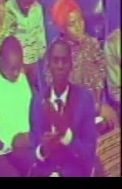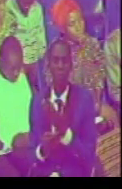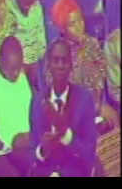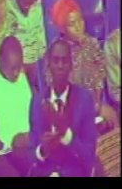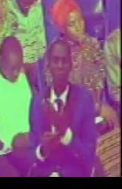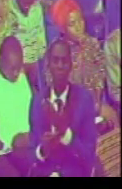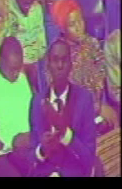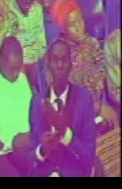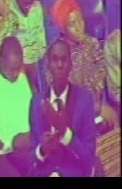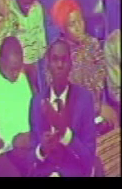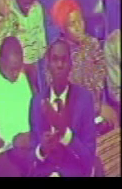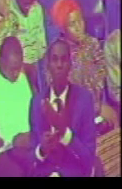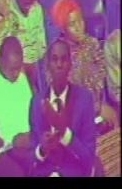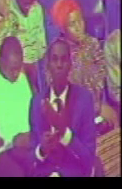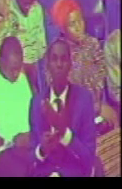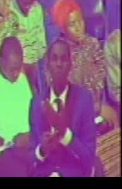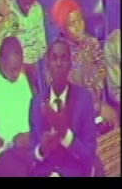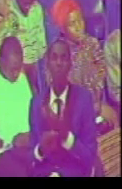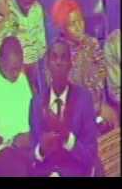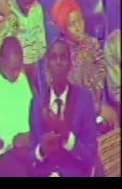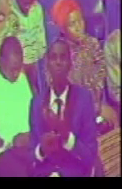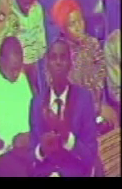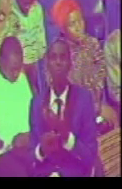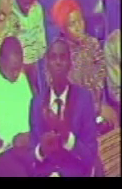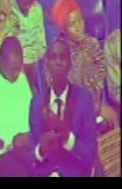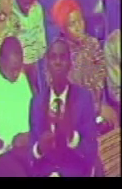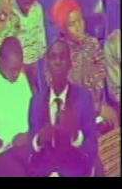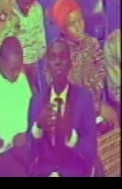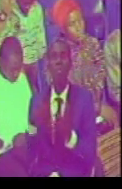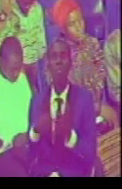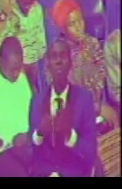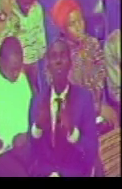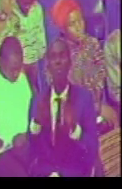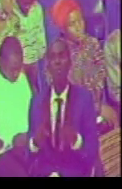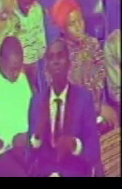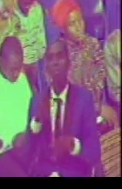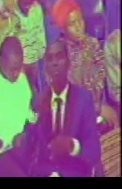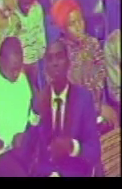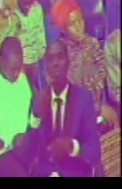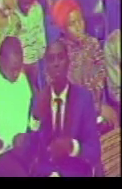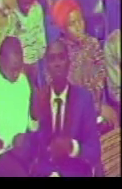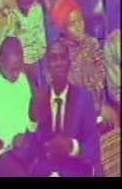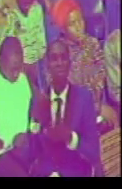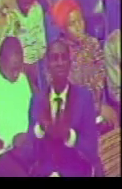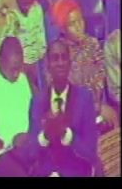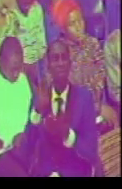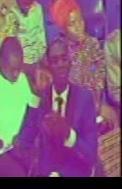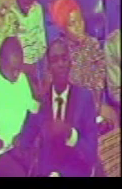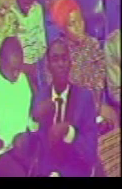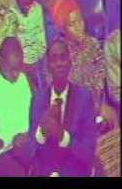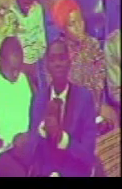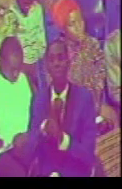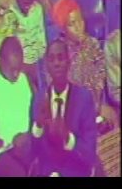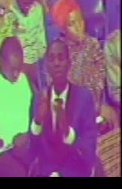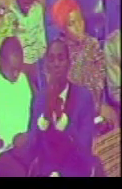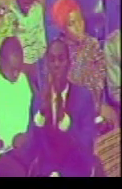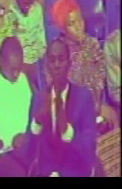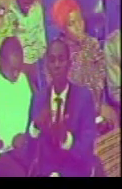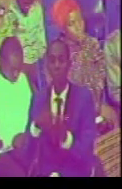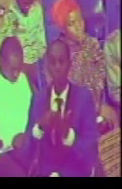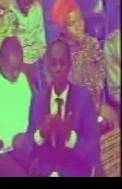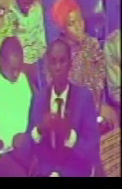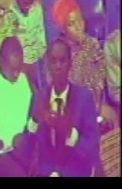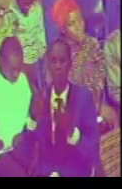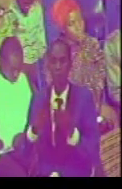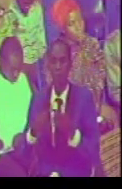us that jobs will come, and that is exactly what happened. This person said that he made a